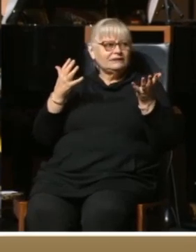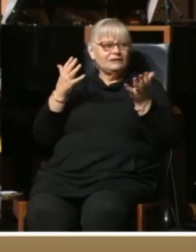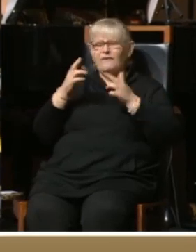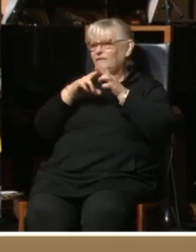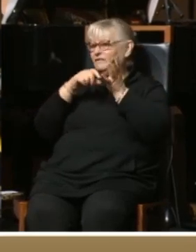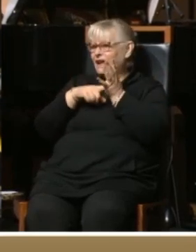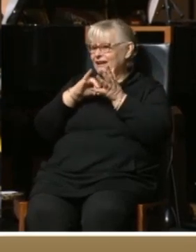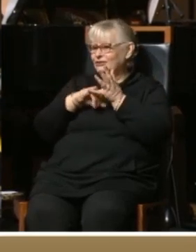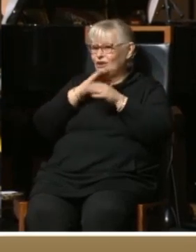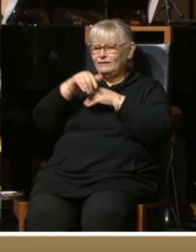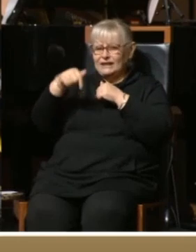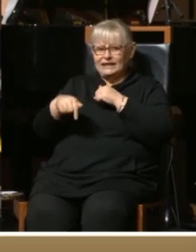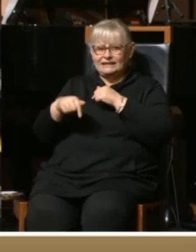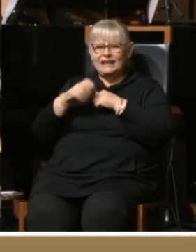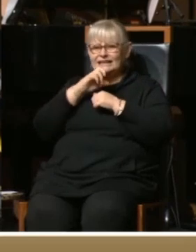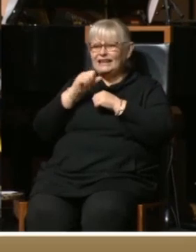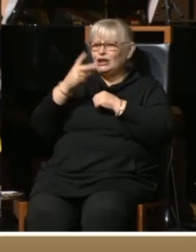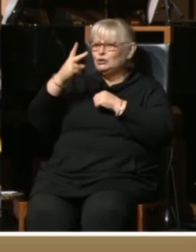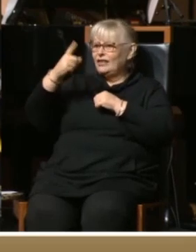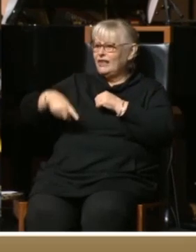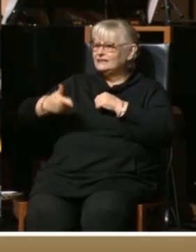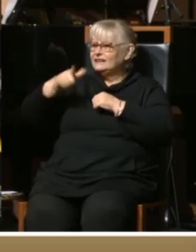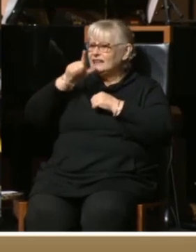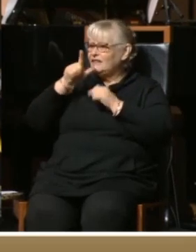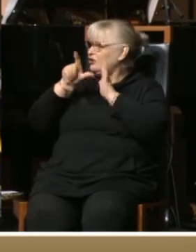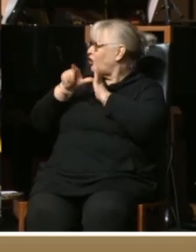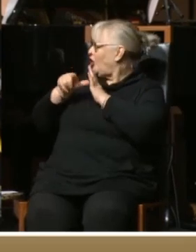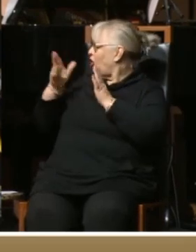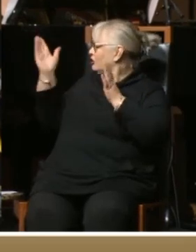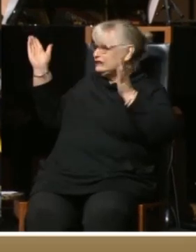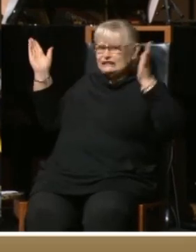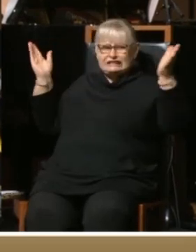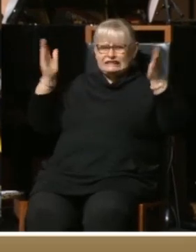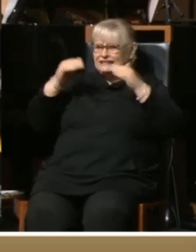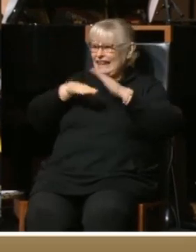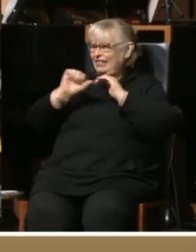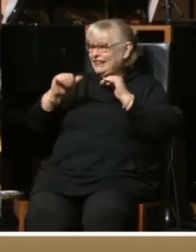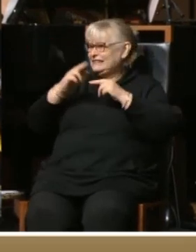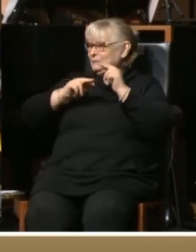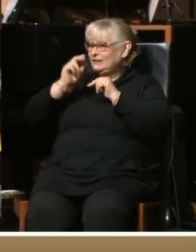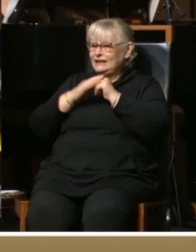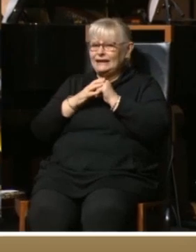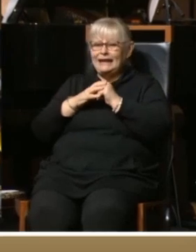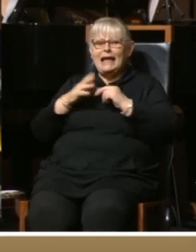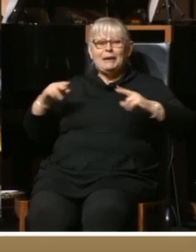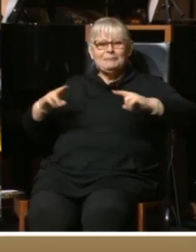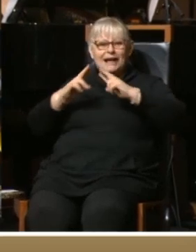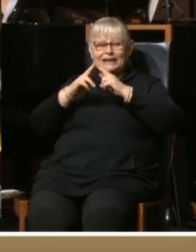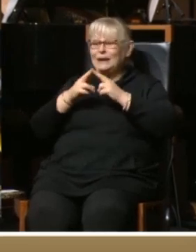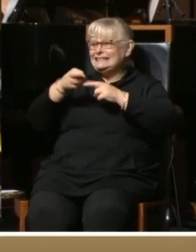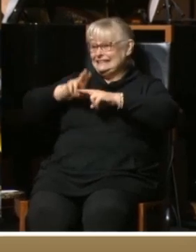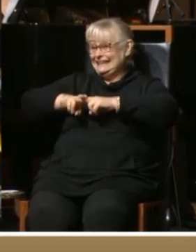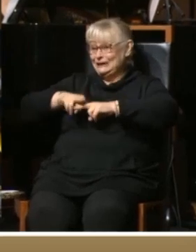facts about this place is there's 2,700 clocks here, and the Parliament isn't sitting today,